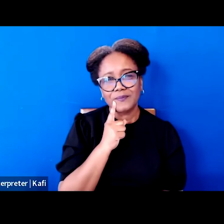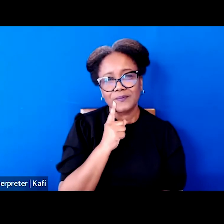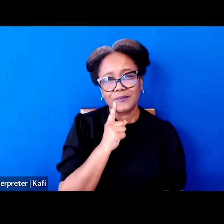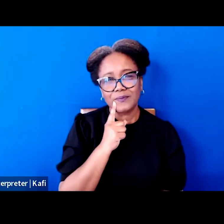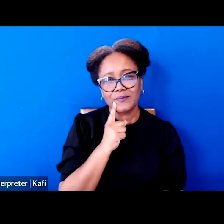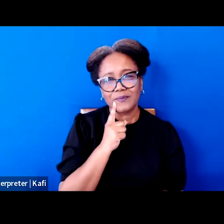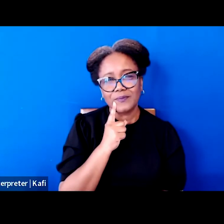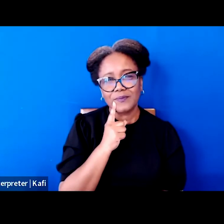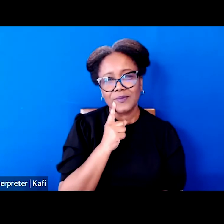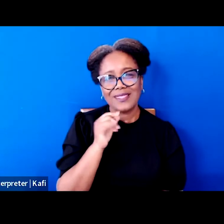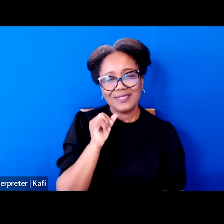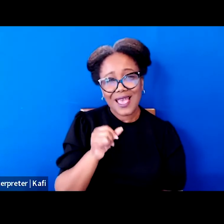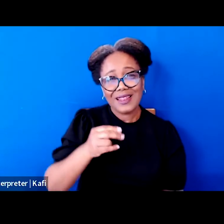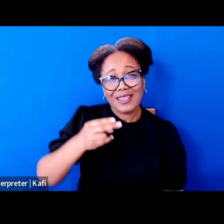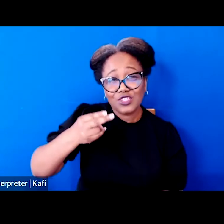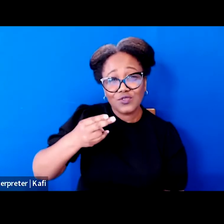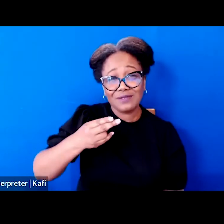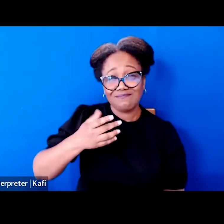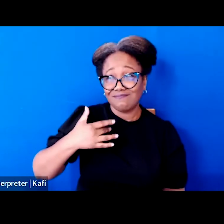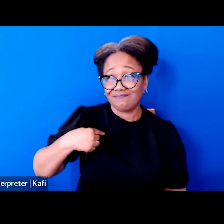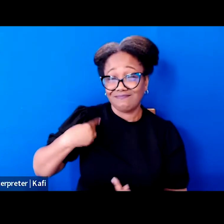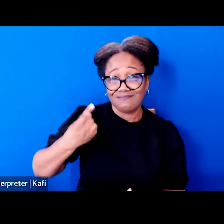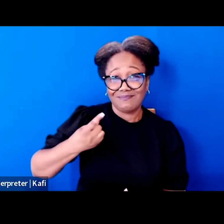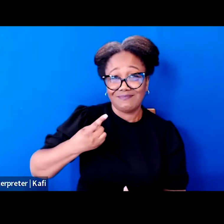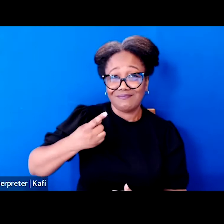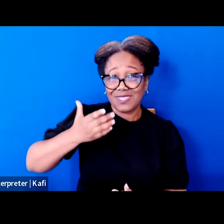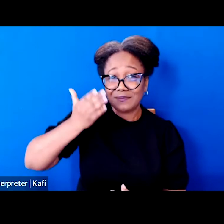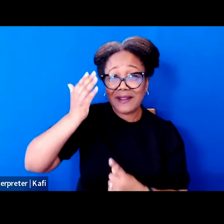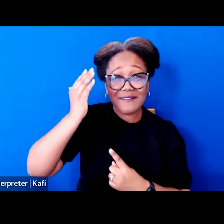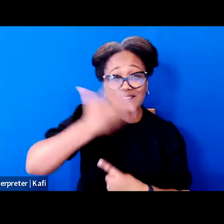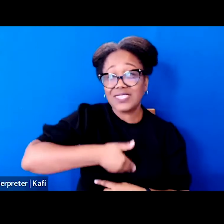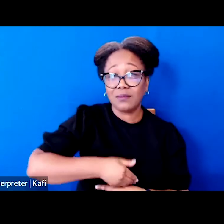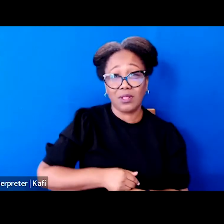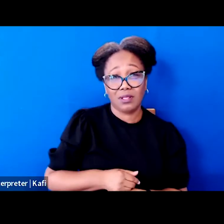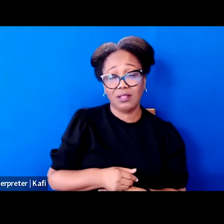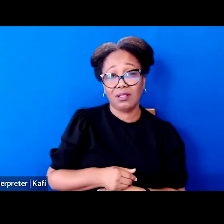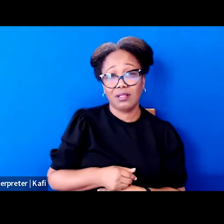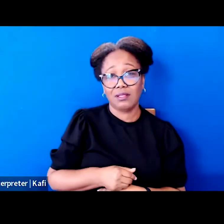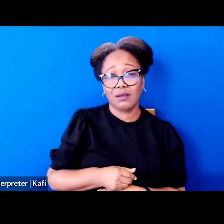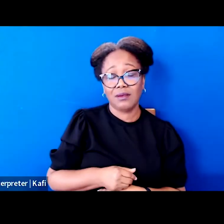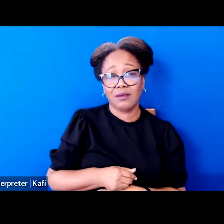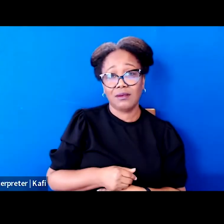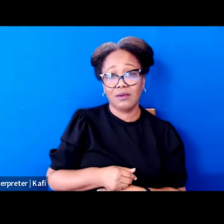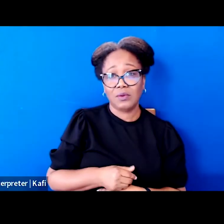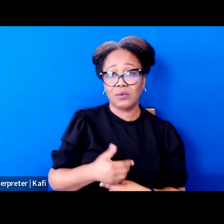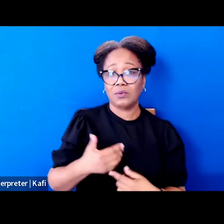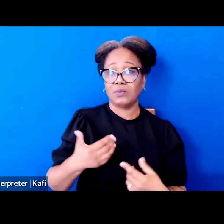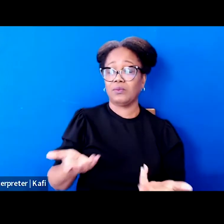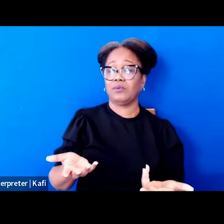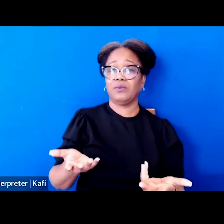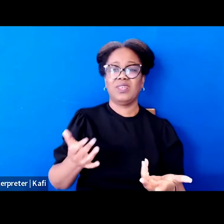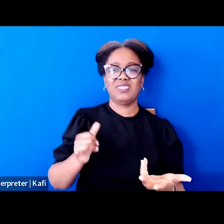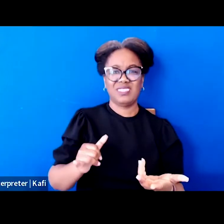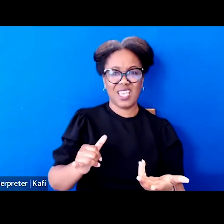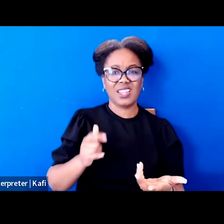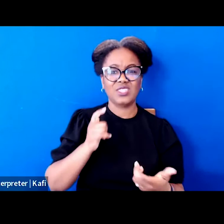recognize this longstanding history, as there has been attention to what people call hate. Our organization wants to expand the